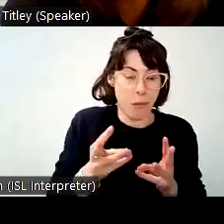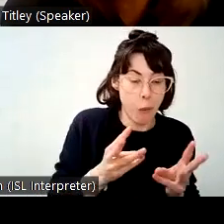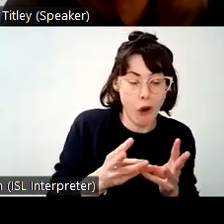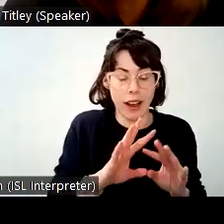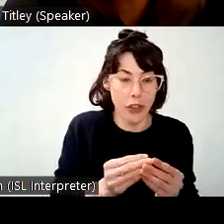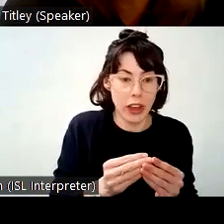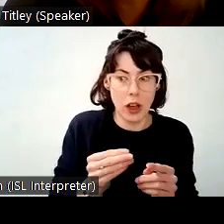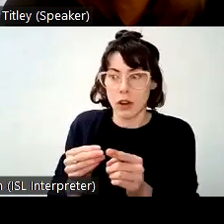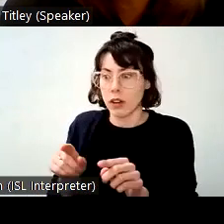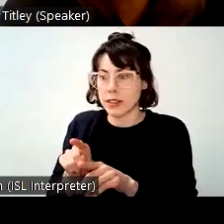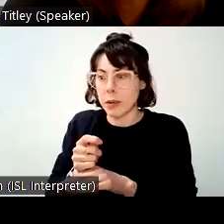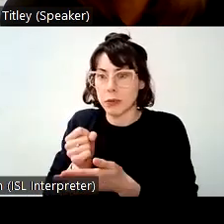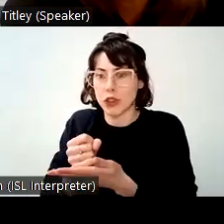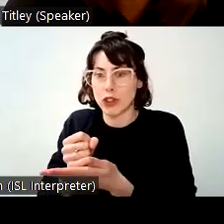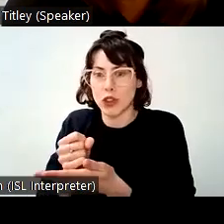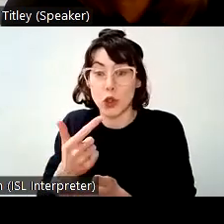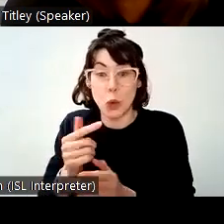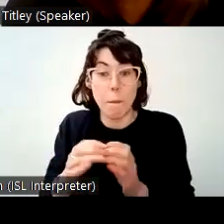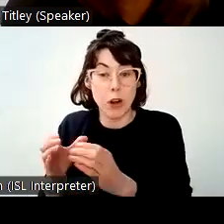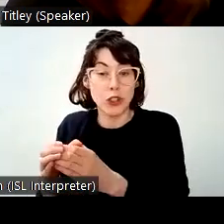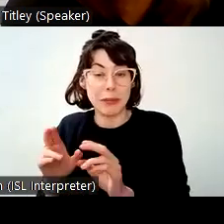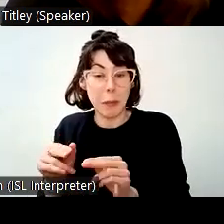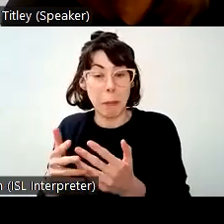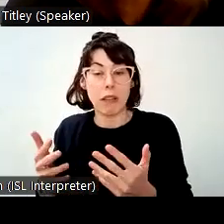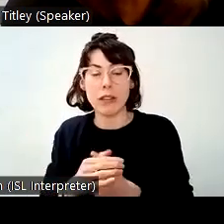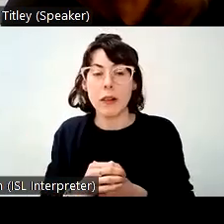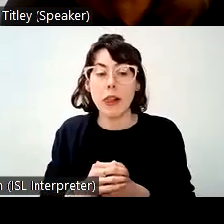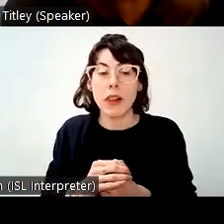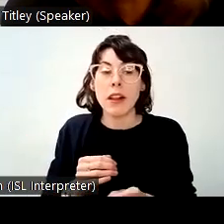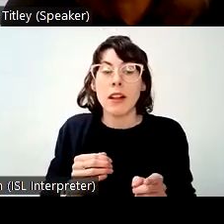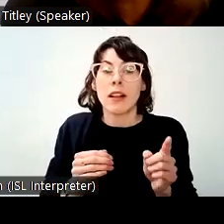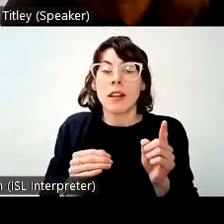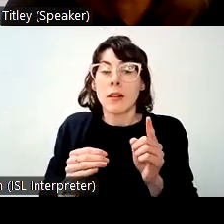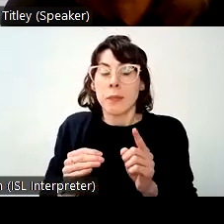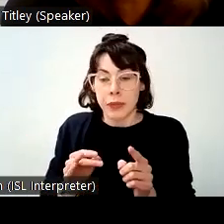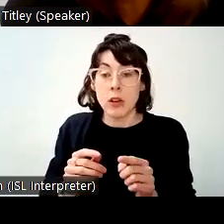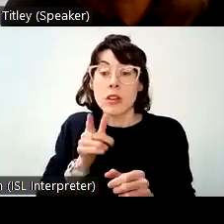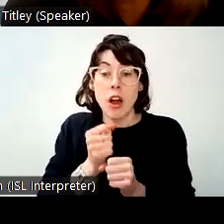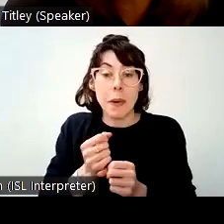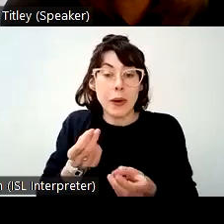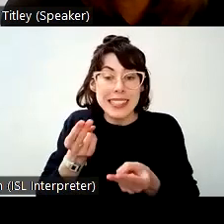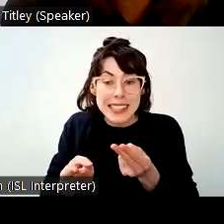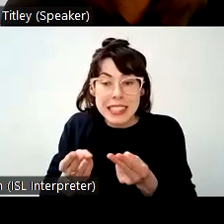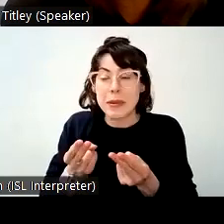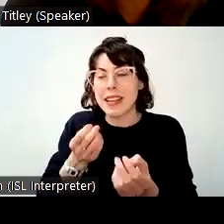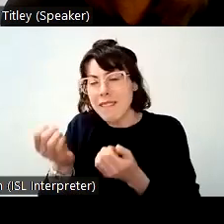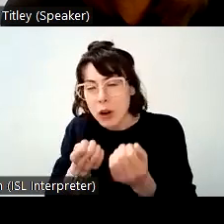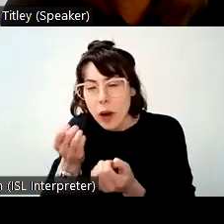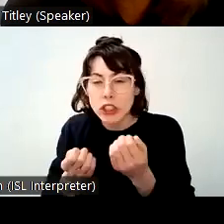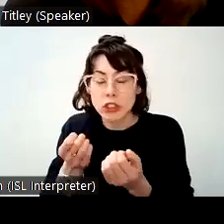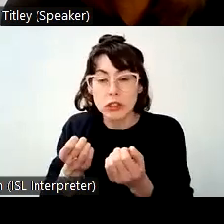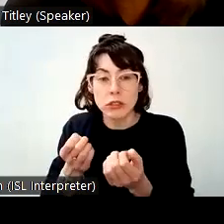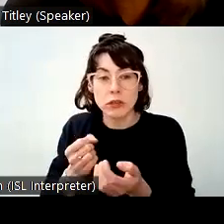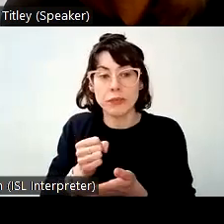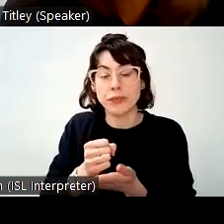very comprehensive outline of that. And again, going back to the evaluations, this was met very, very positively by students.